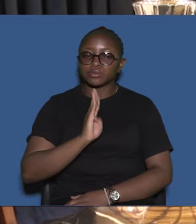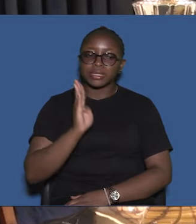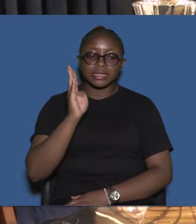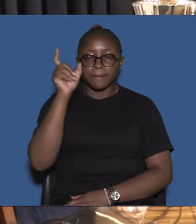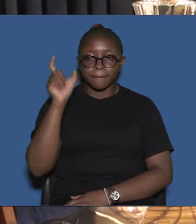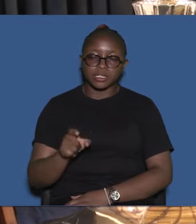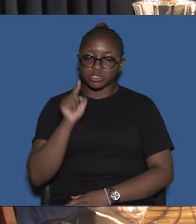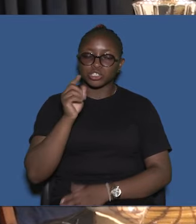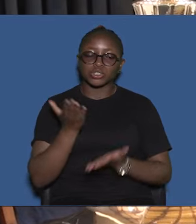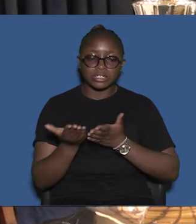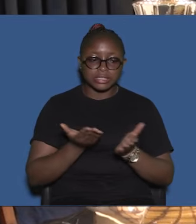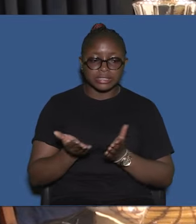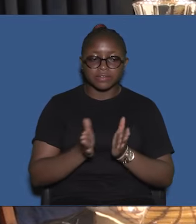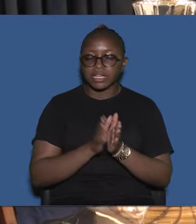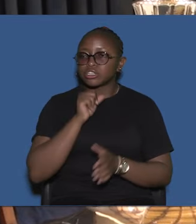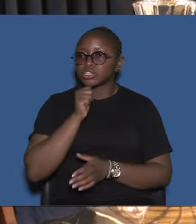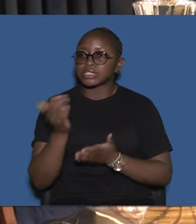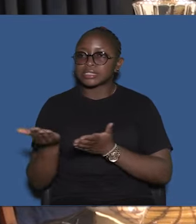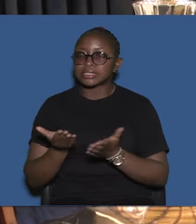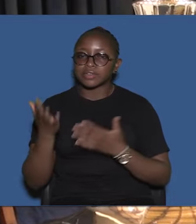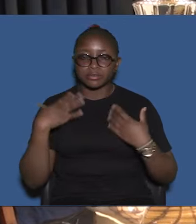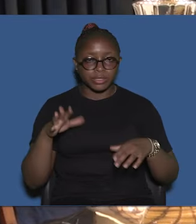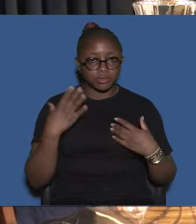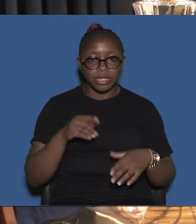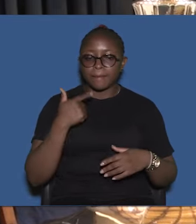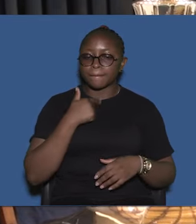Because let me tell you this as I wind up this.